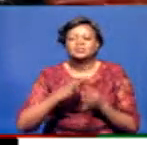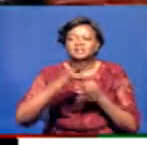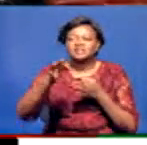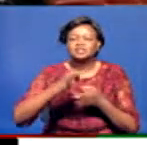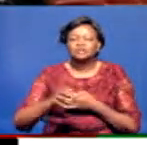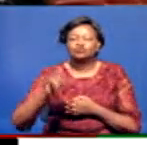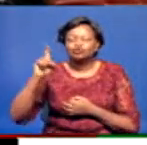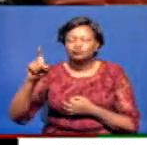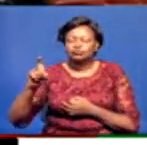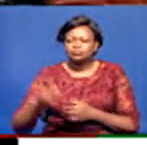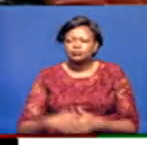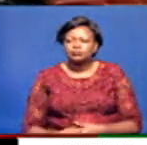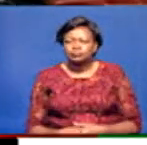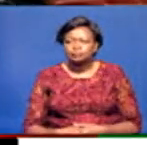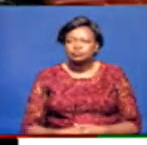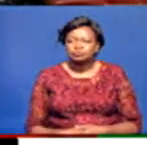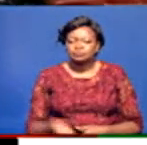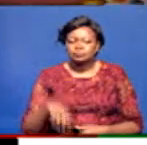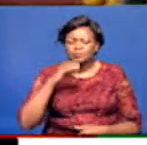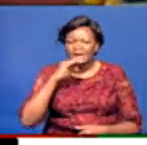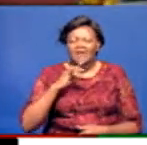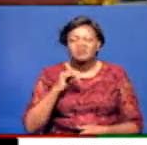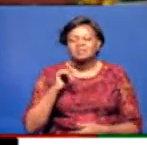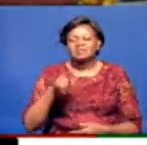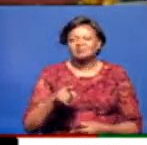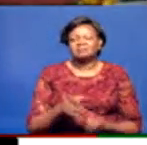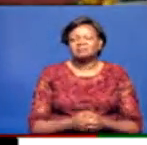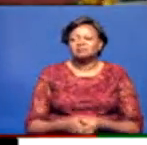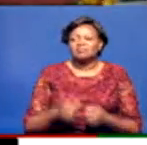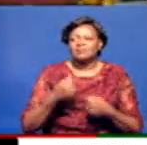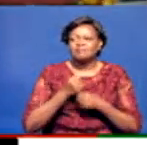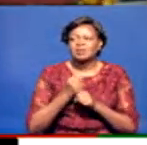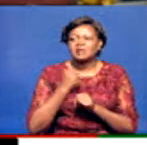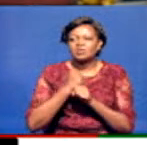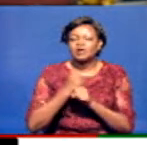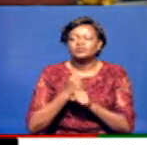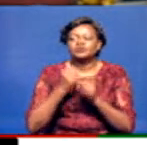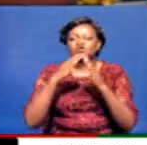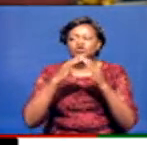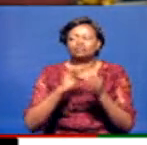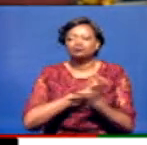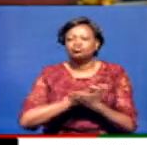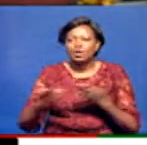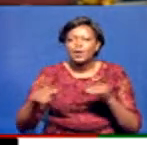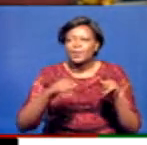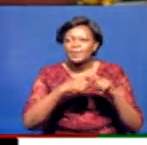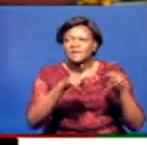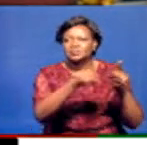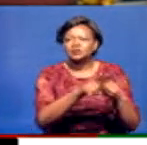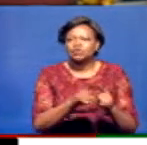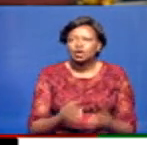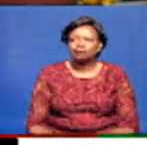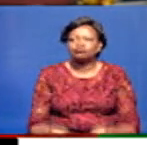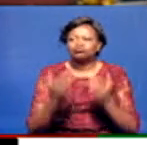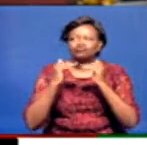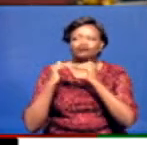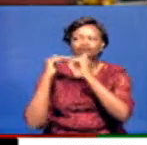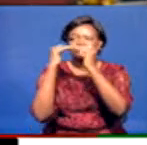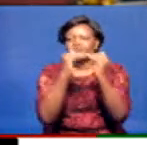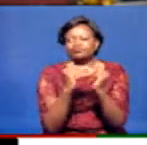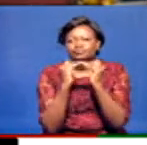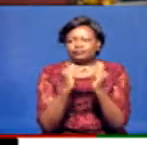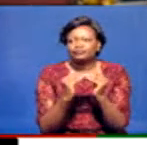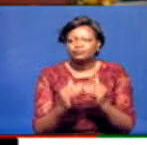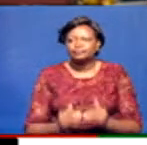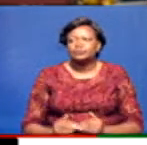executive. Mr. Speaker, this does not just streamline the workings of this House, but it also enhances our democracy. Democracy